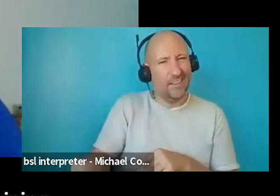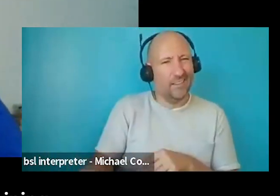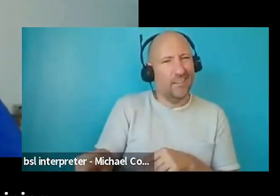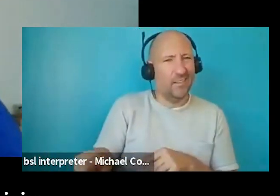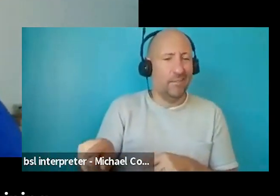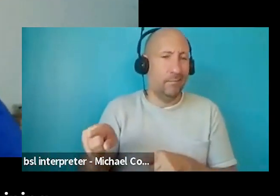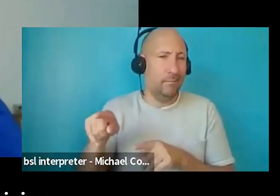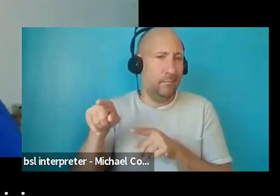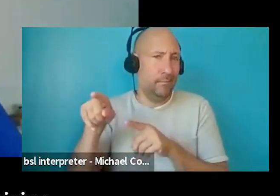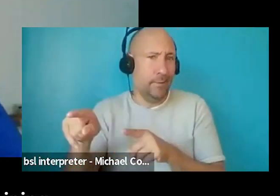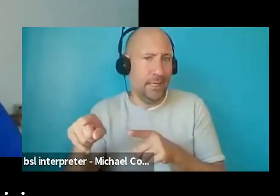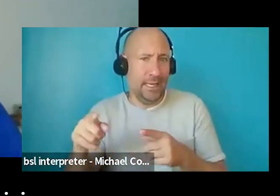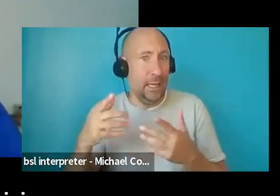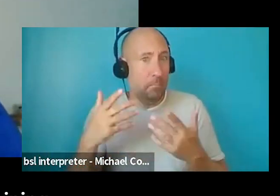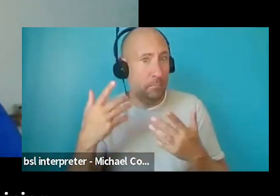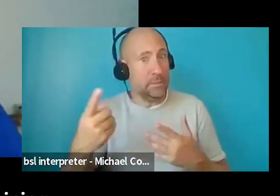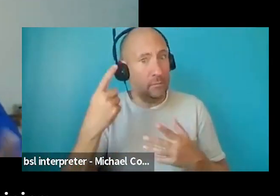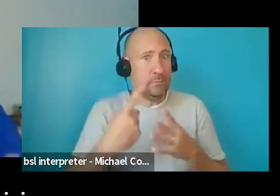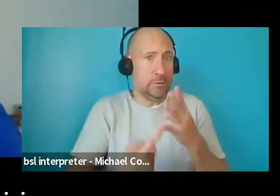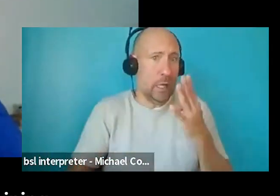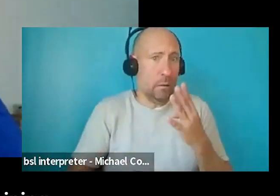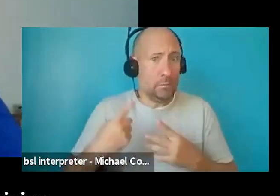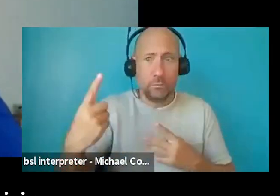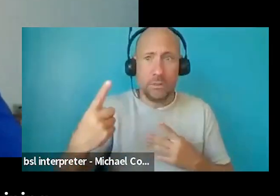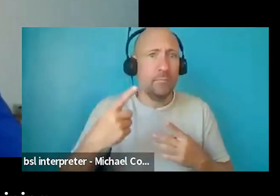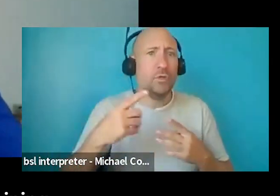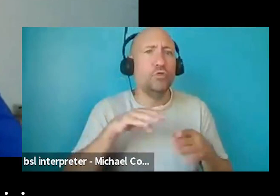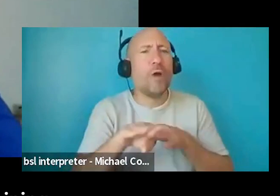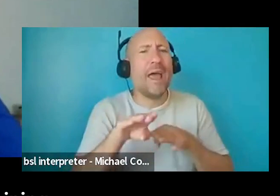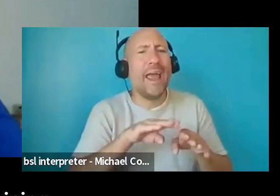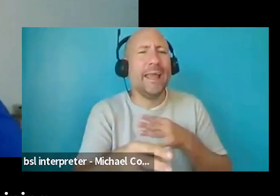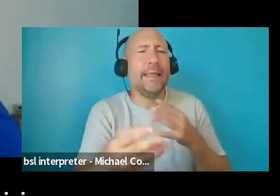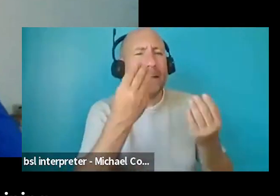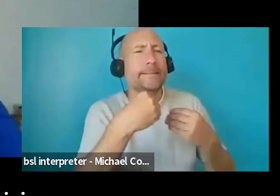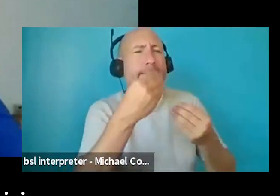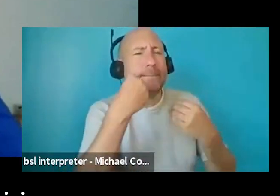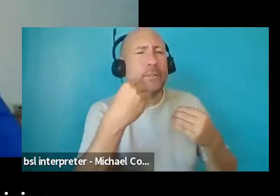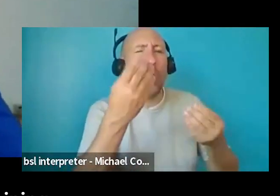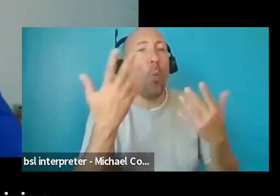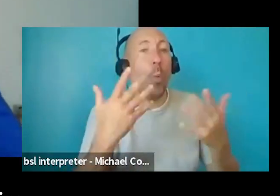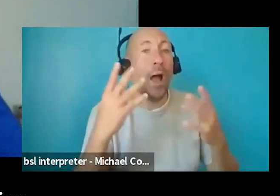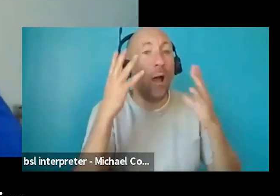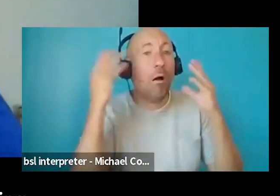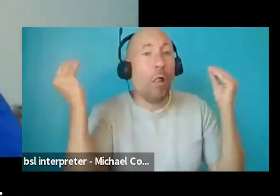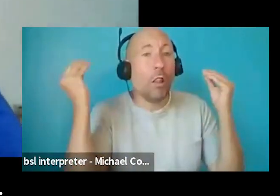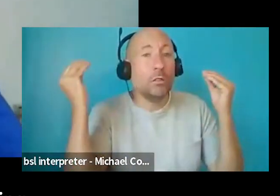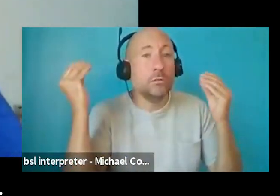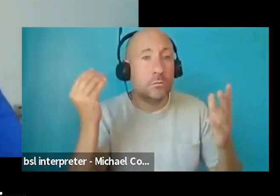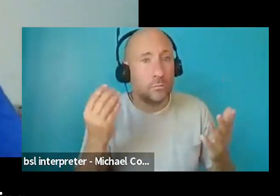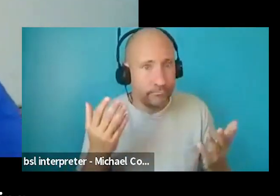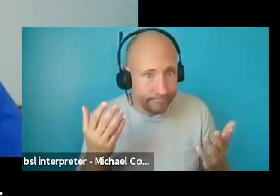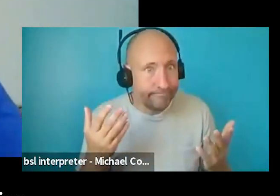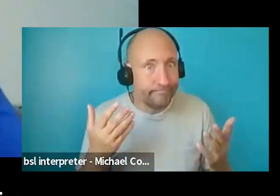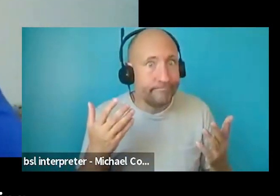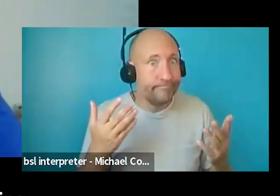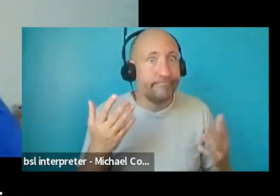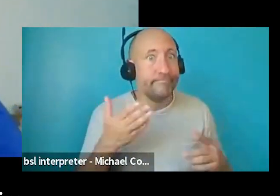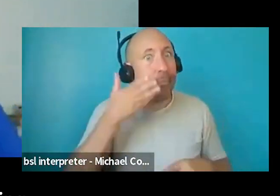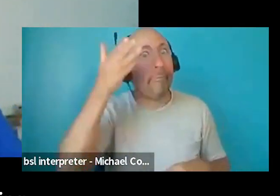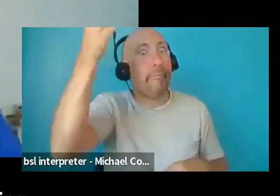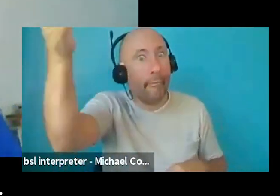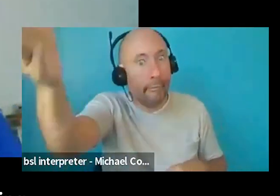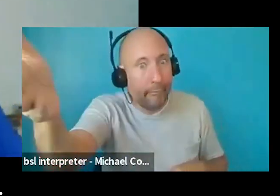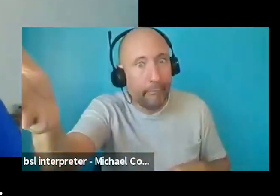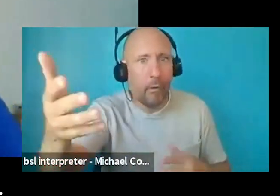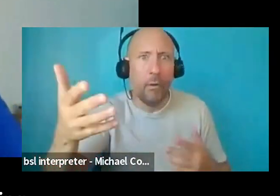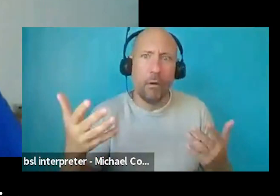study, or he did his training in the Netherlands, I believe. And so this whole project is